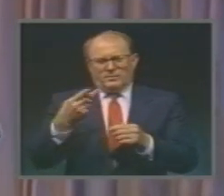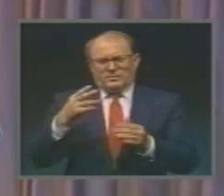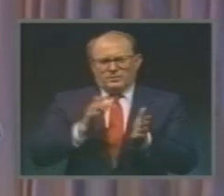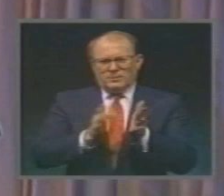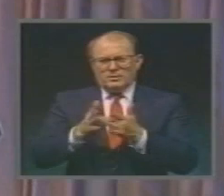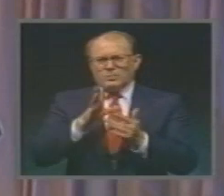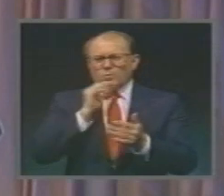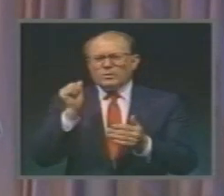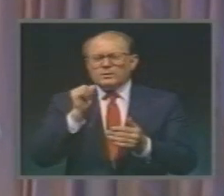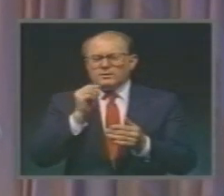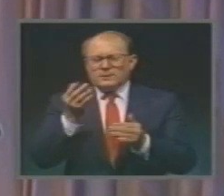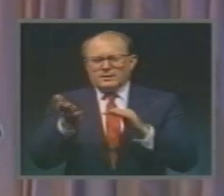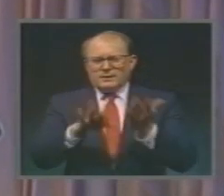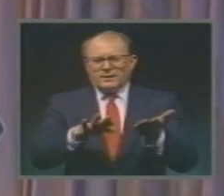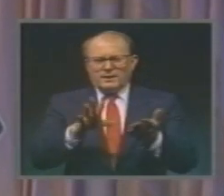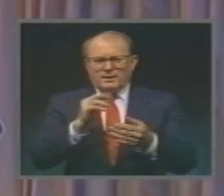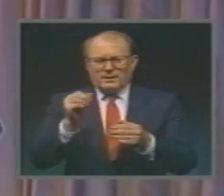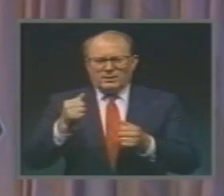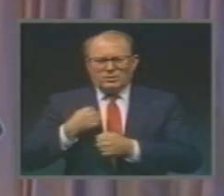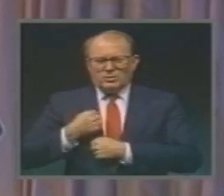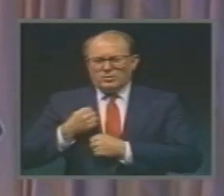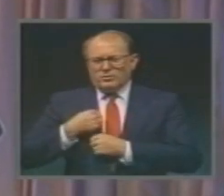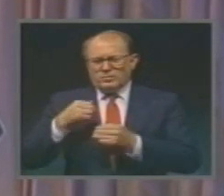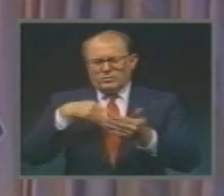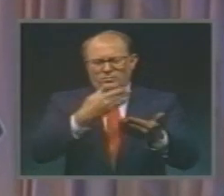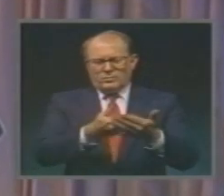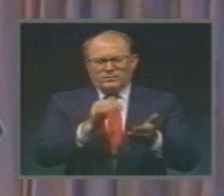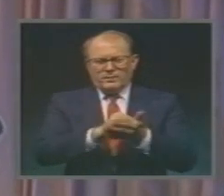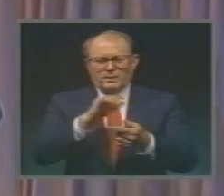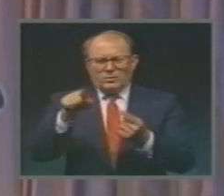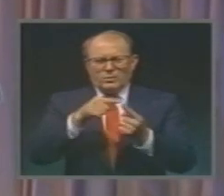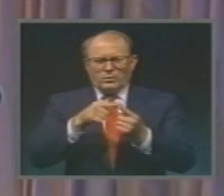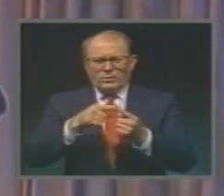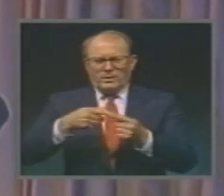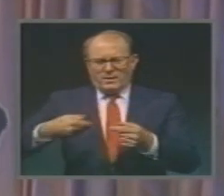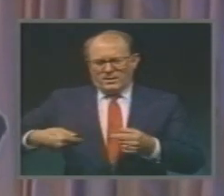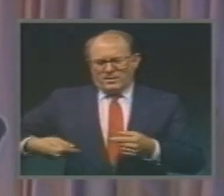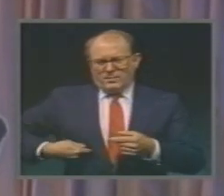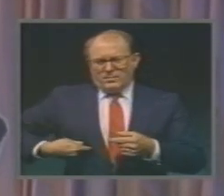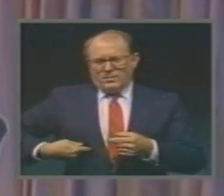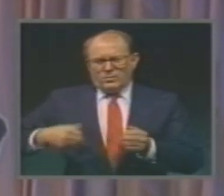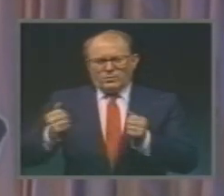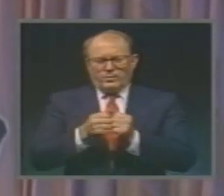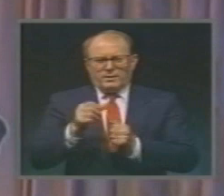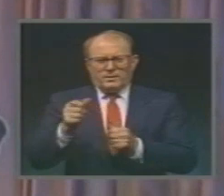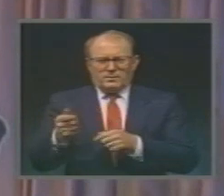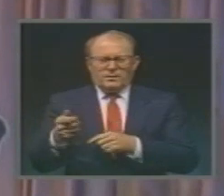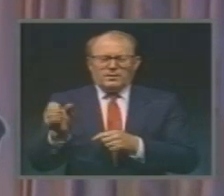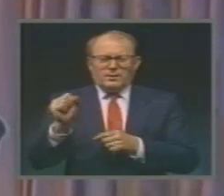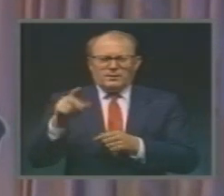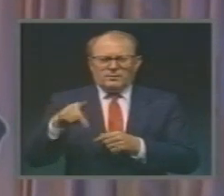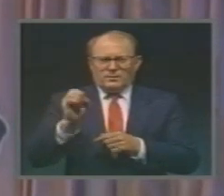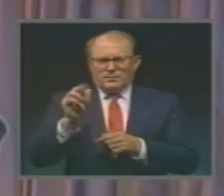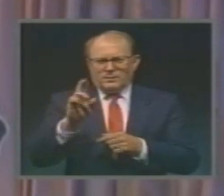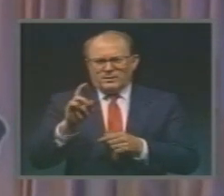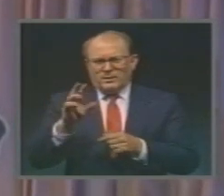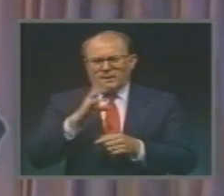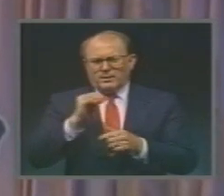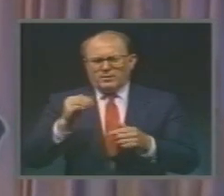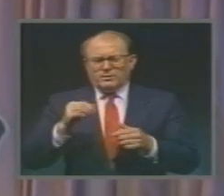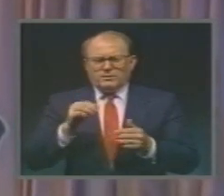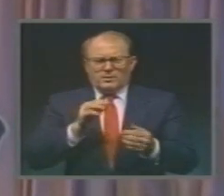that when he pierced him with his spear. There was medical evidence of his death too, John 19,